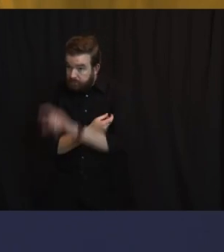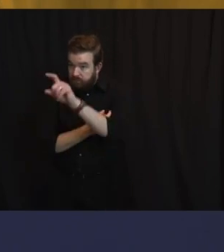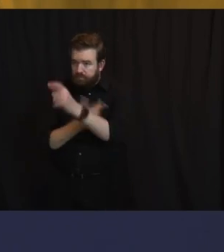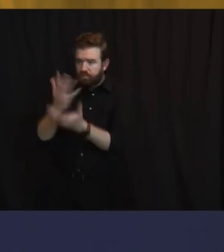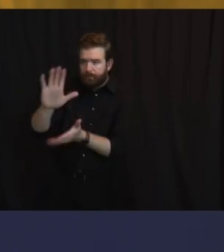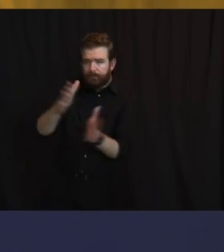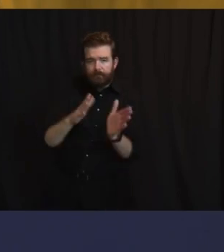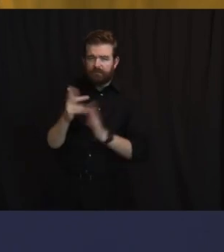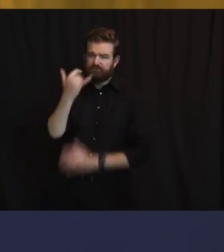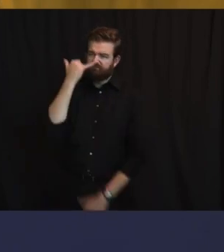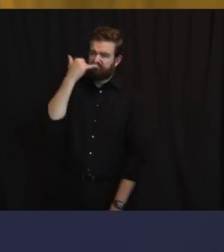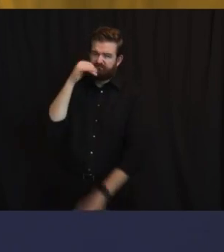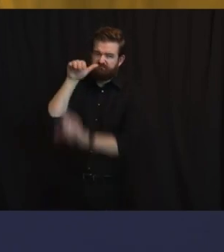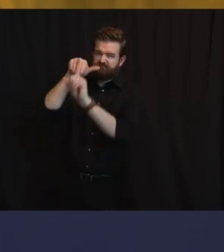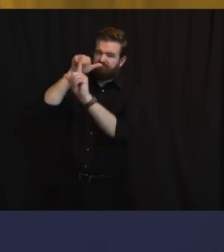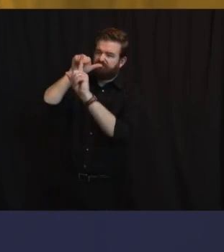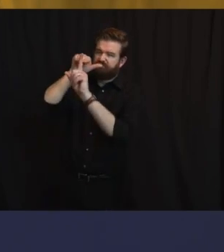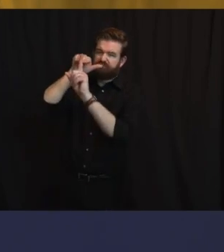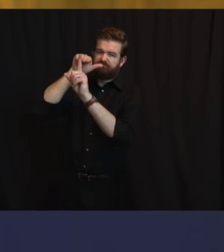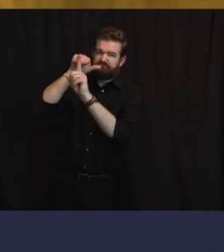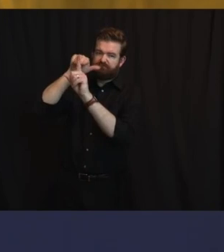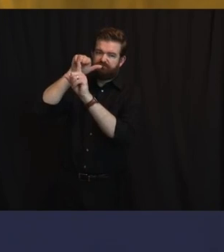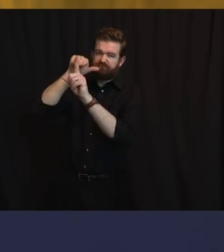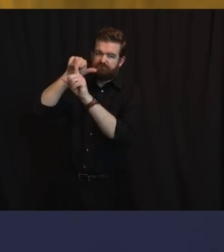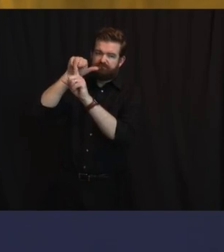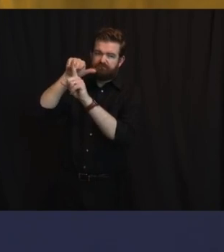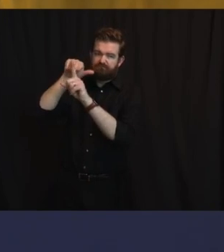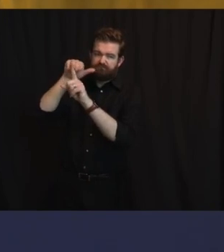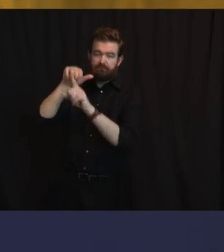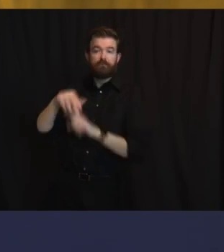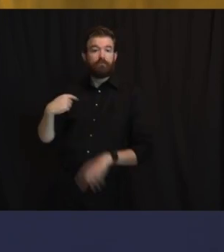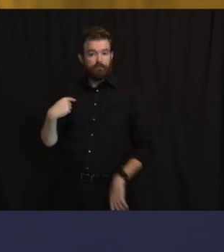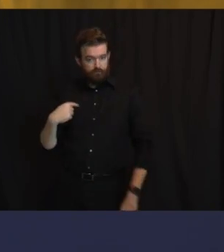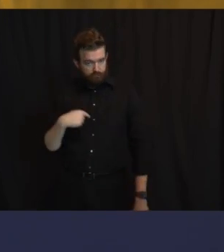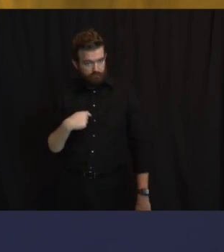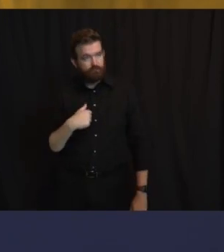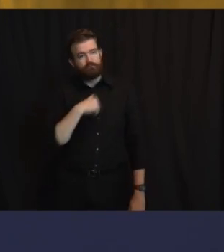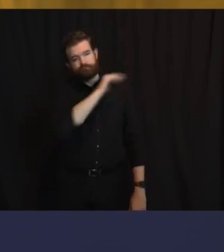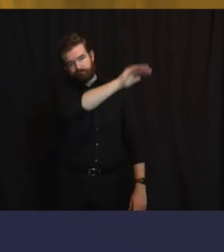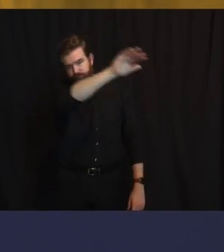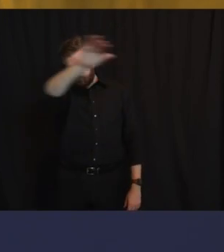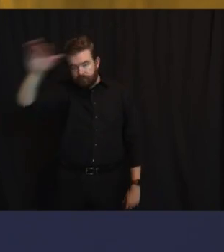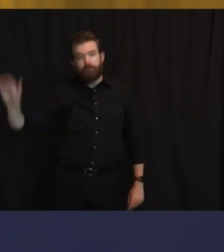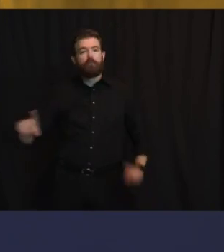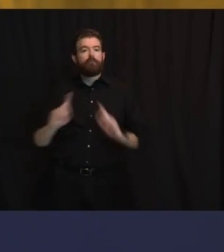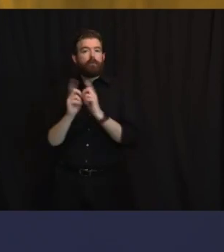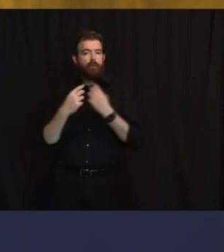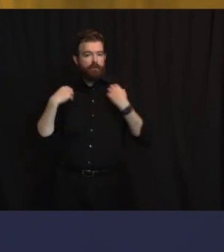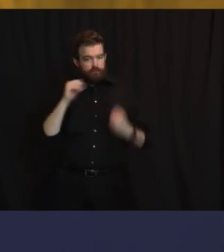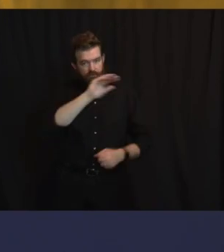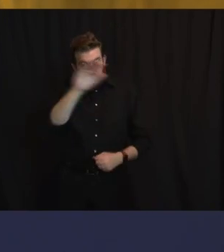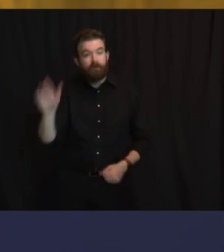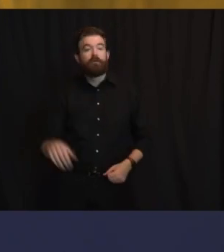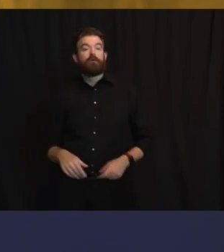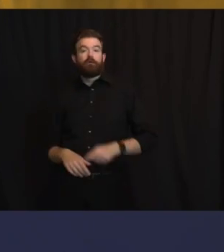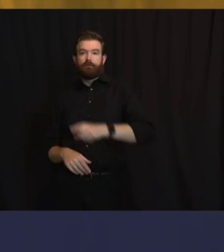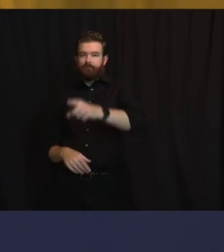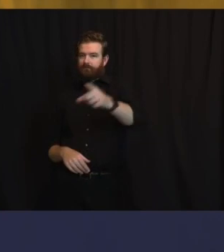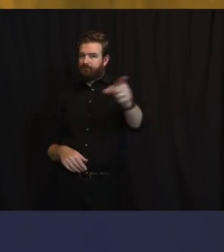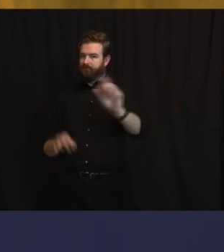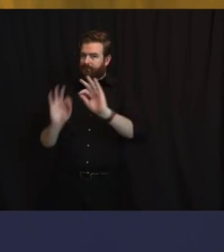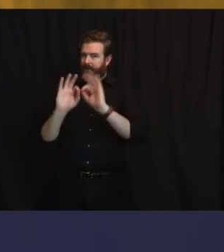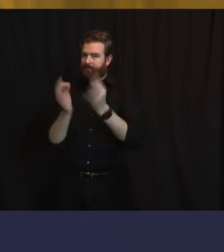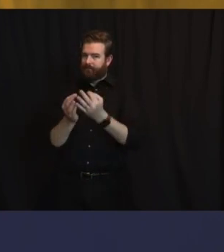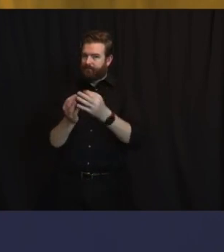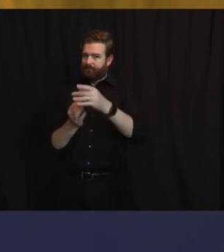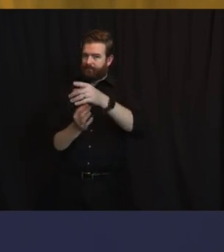We can keep hitting them through the Department of Health or through our offices, but again, if it's your loved one in there, raise that question.